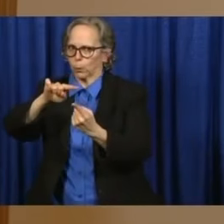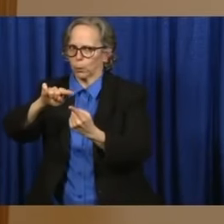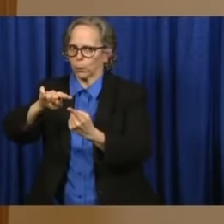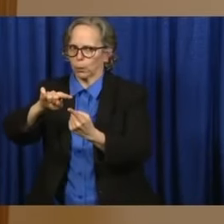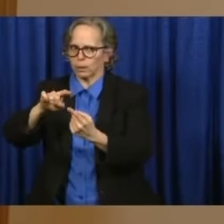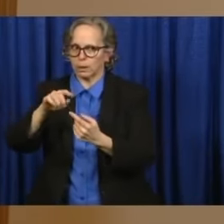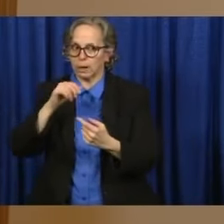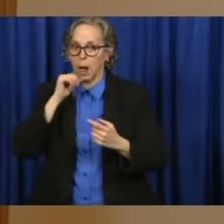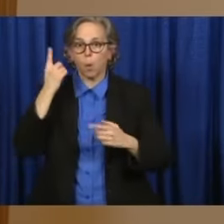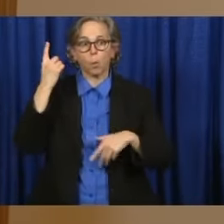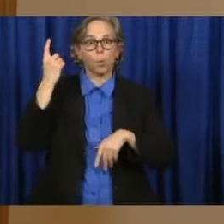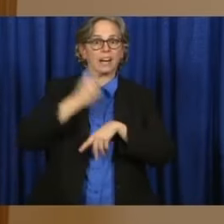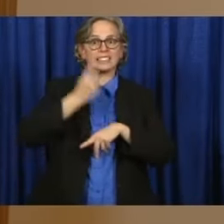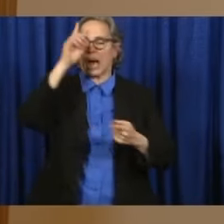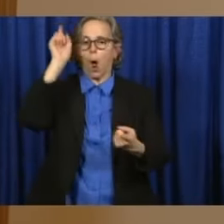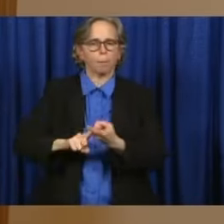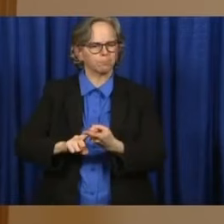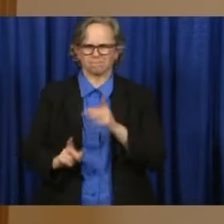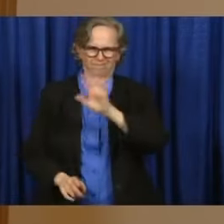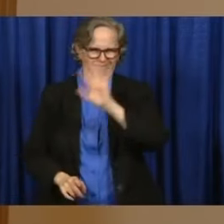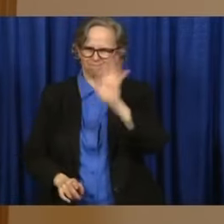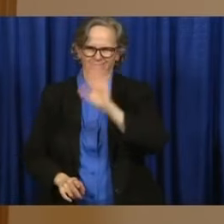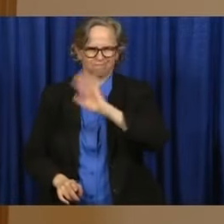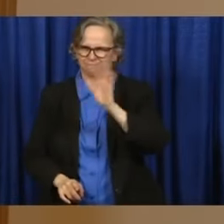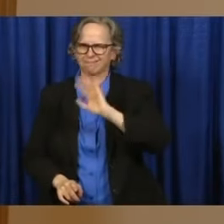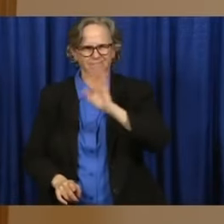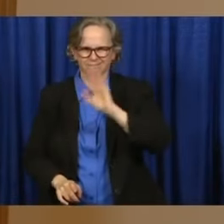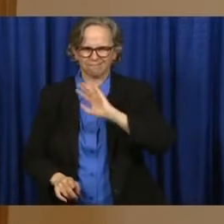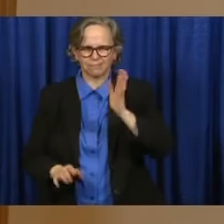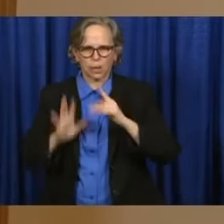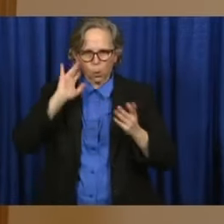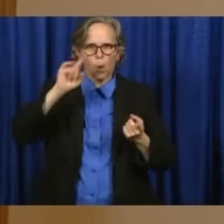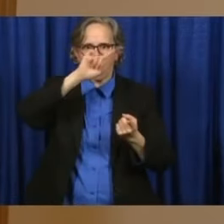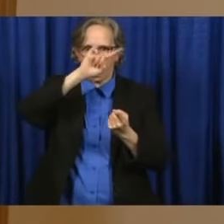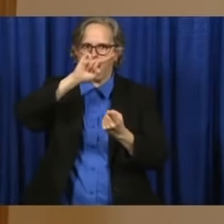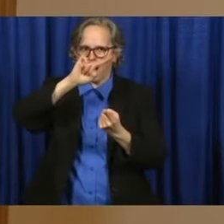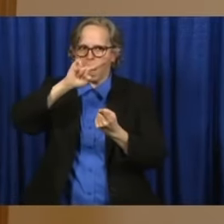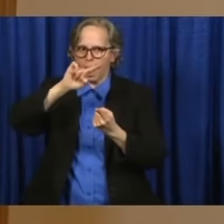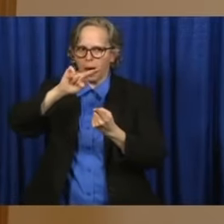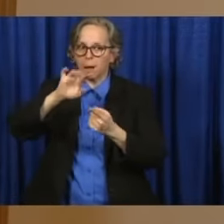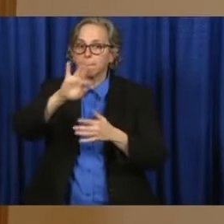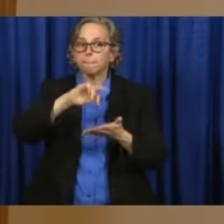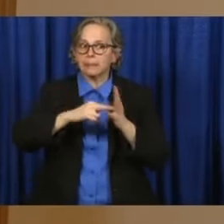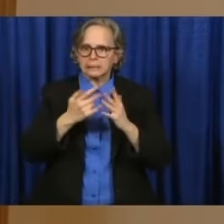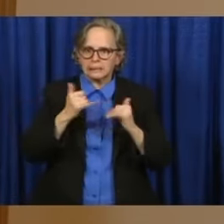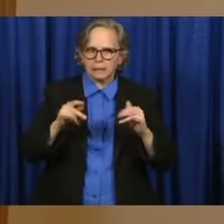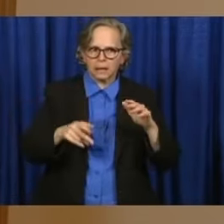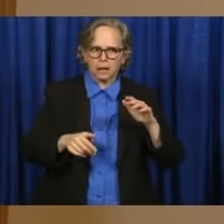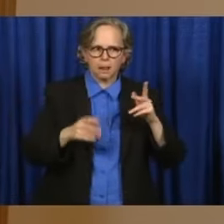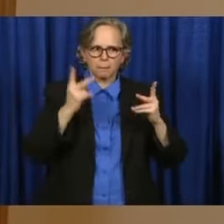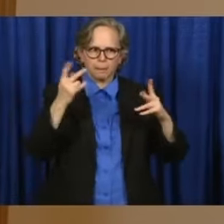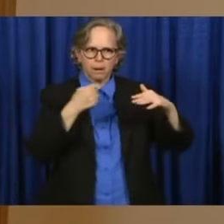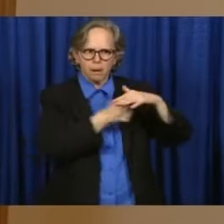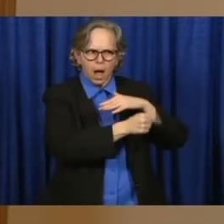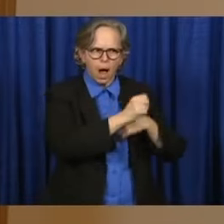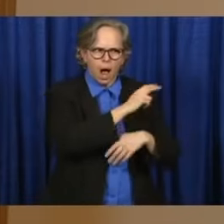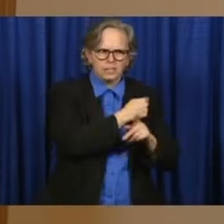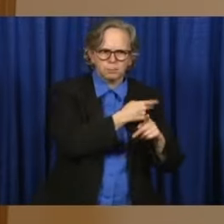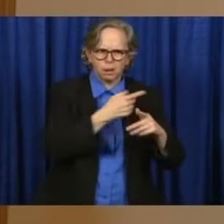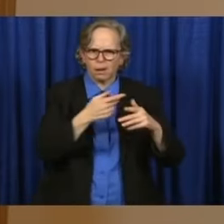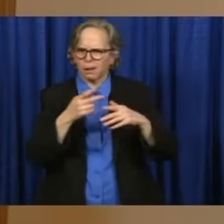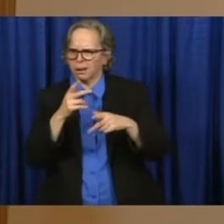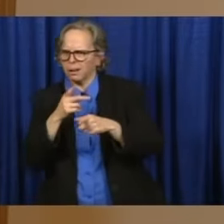falls away. It will be day after day of a lot of hospitalizations. And so the time going out of it, as you can see,